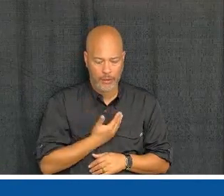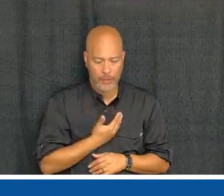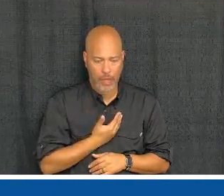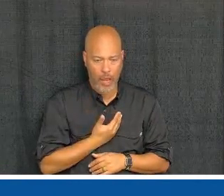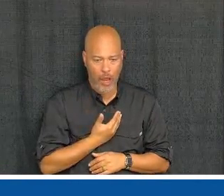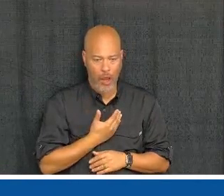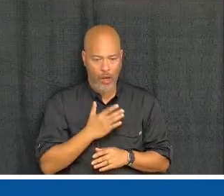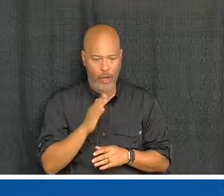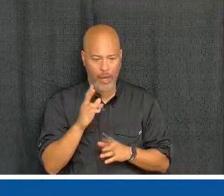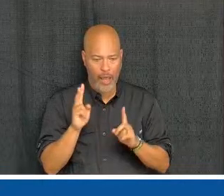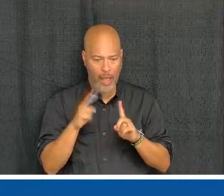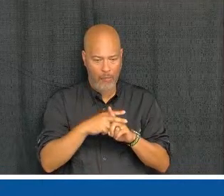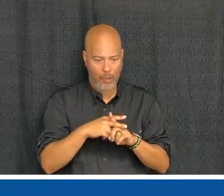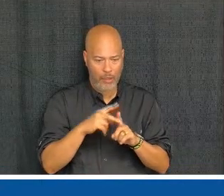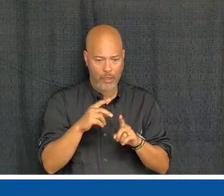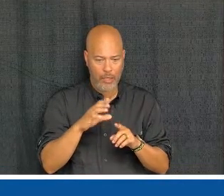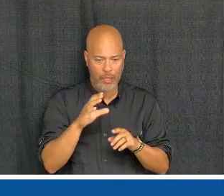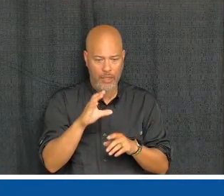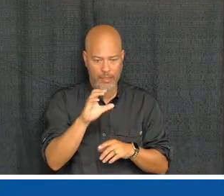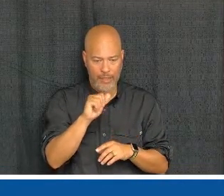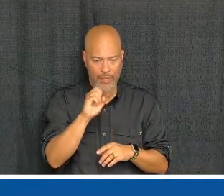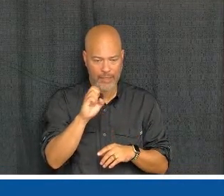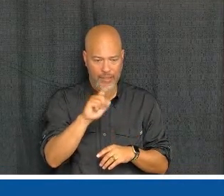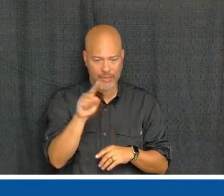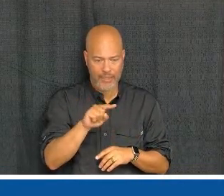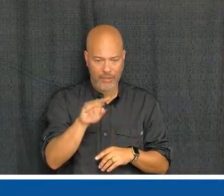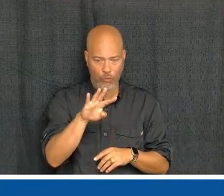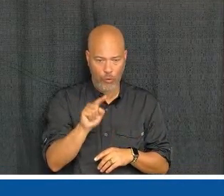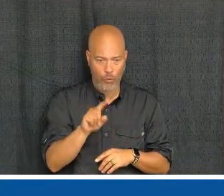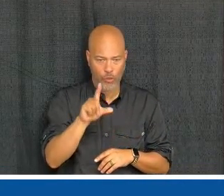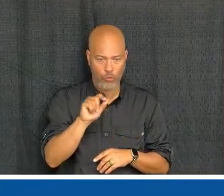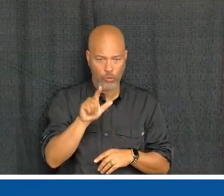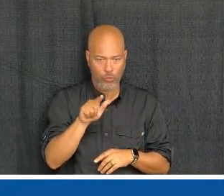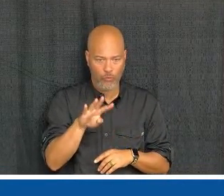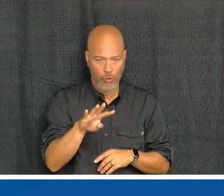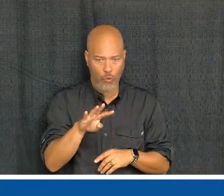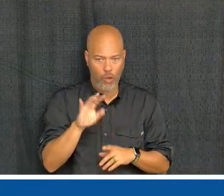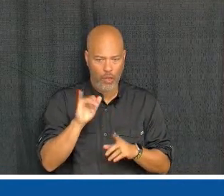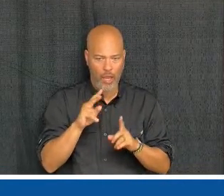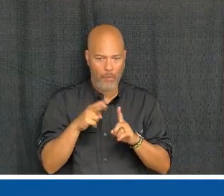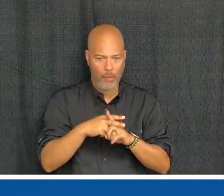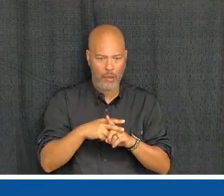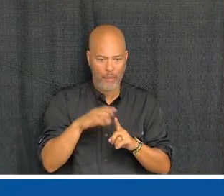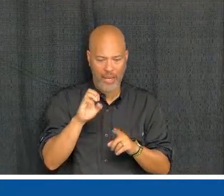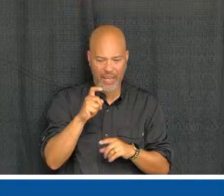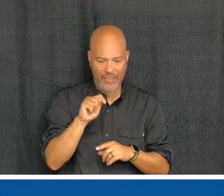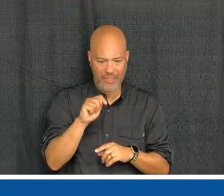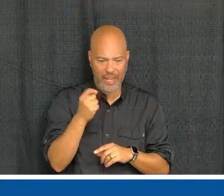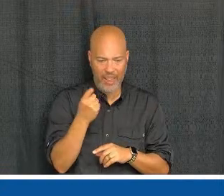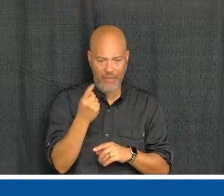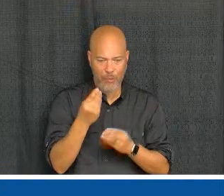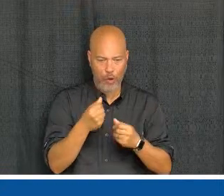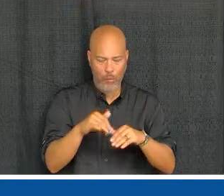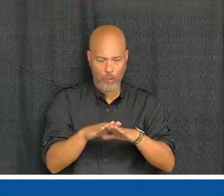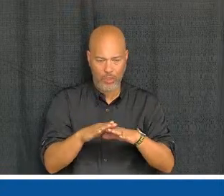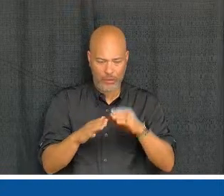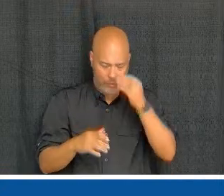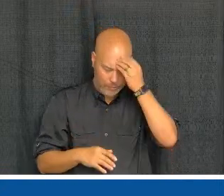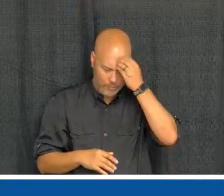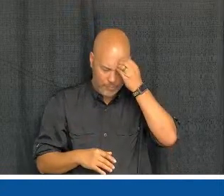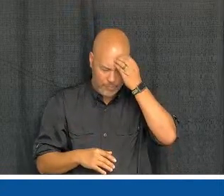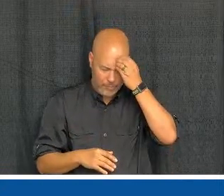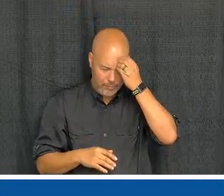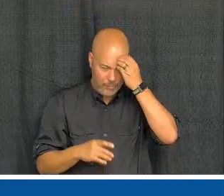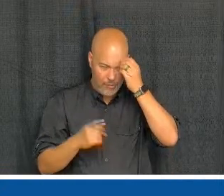This next application is Planning Commission Case Z41, 2024. This is application of Exit 11 Properties. This is